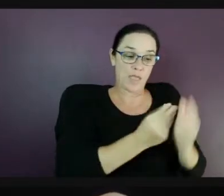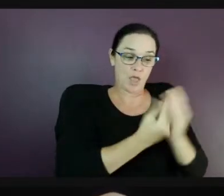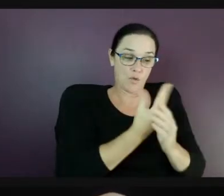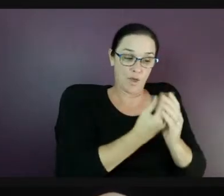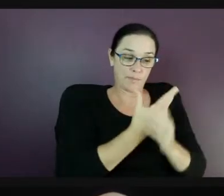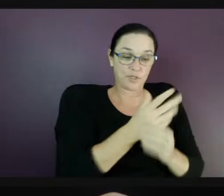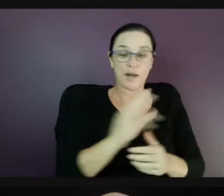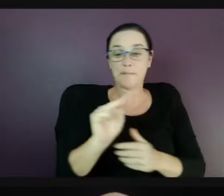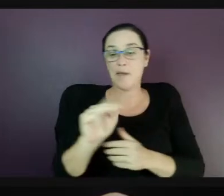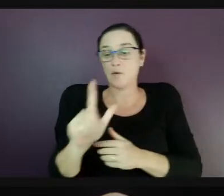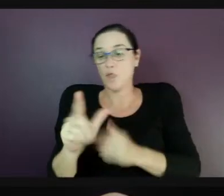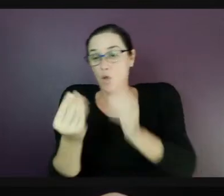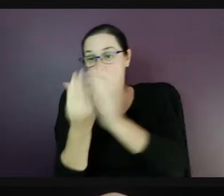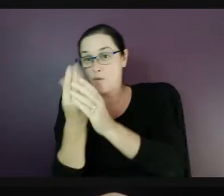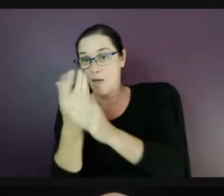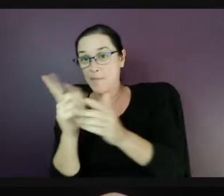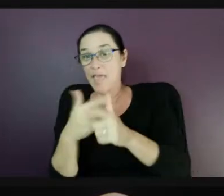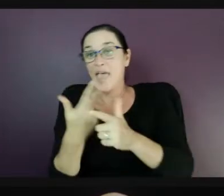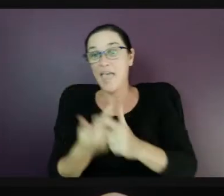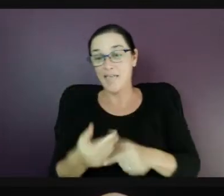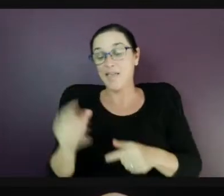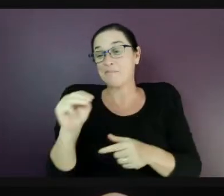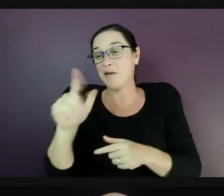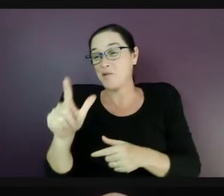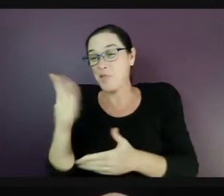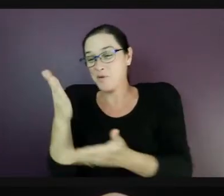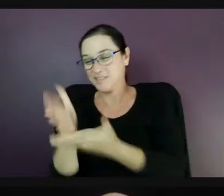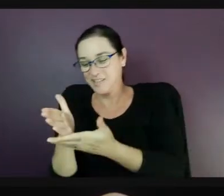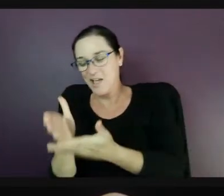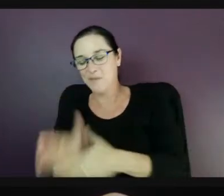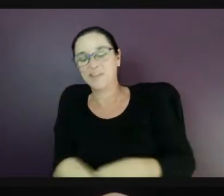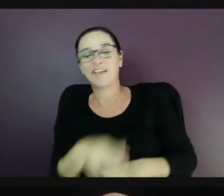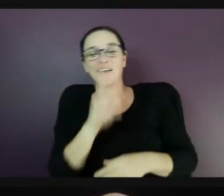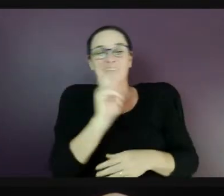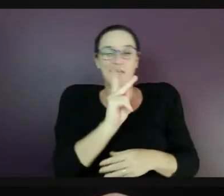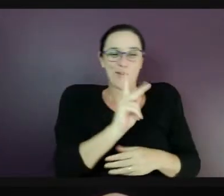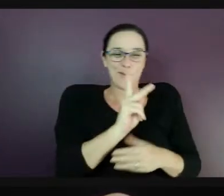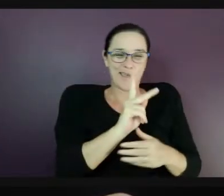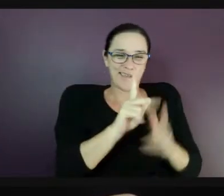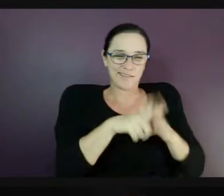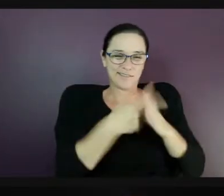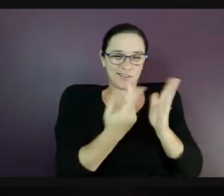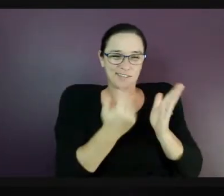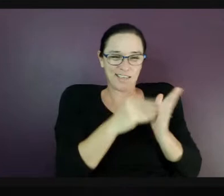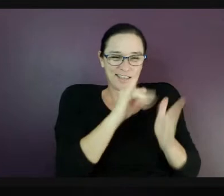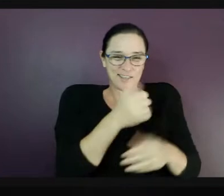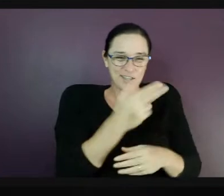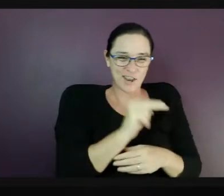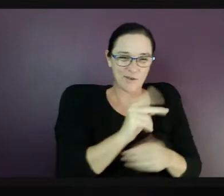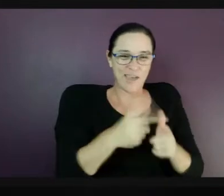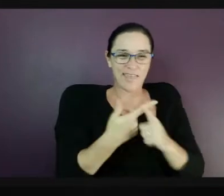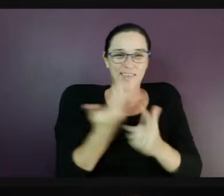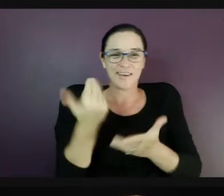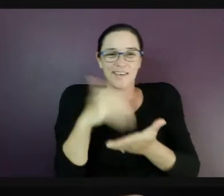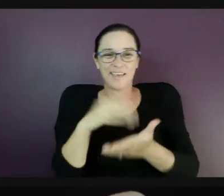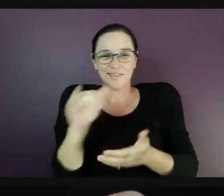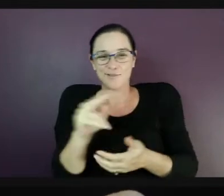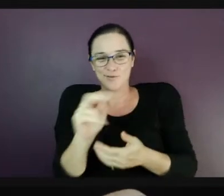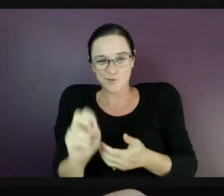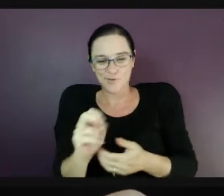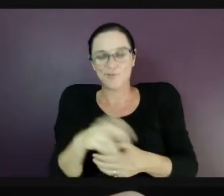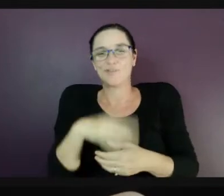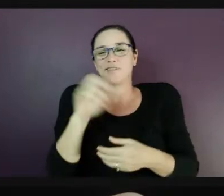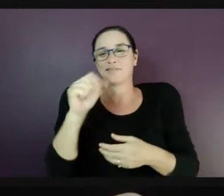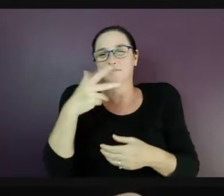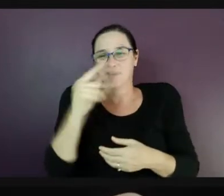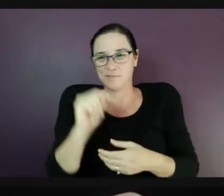And then once Mauna Loa stops, Kilauea starts again in January, then again in June, and again in September.